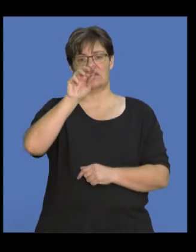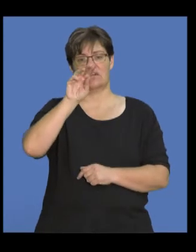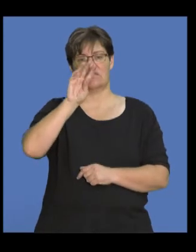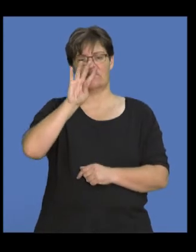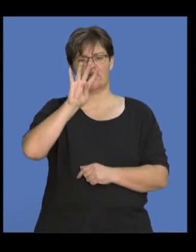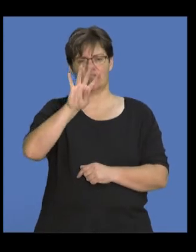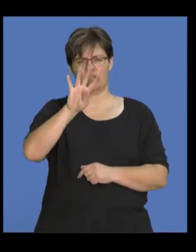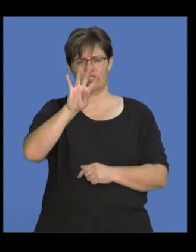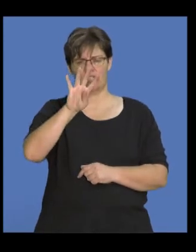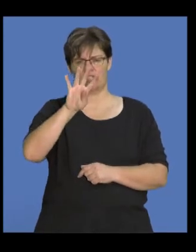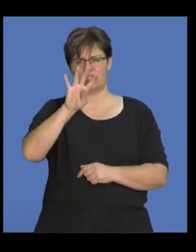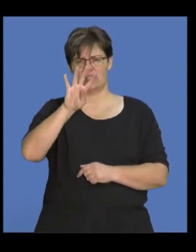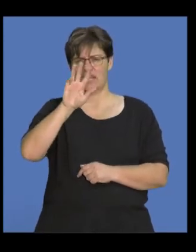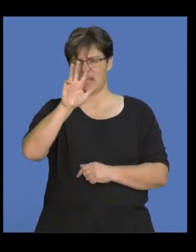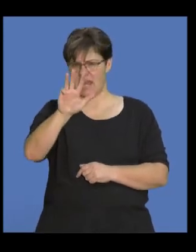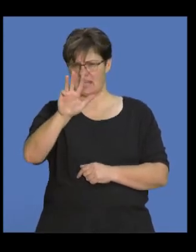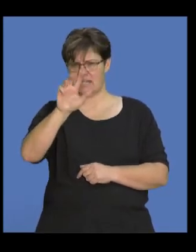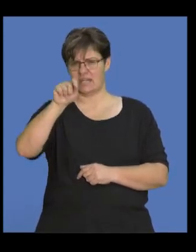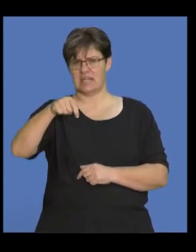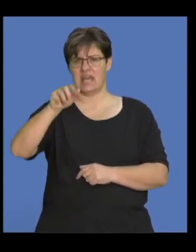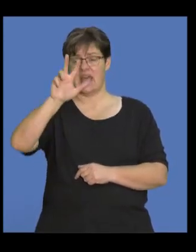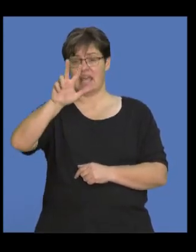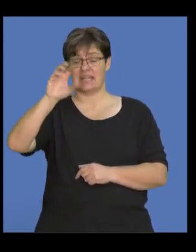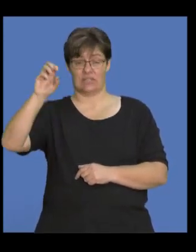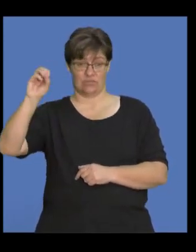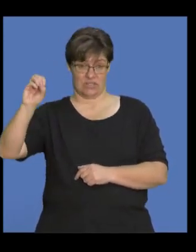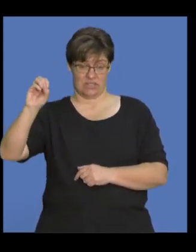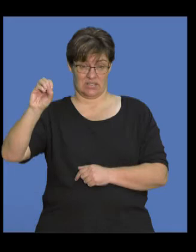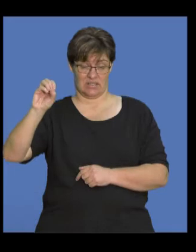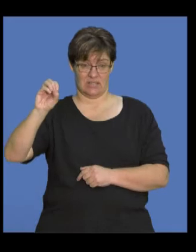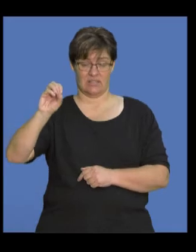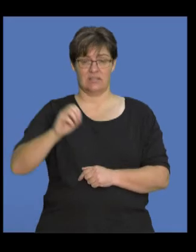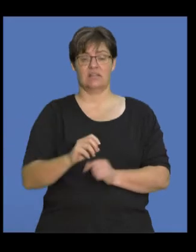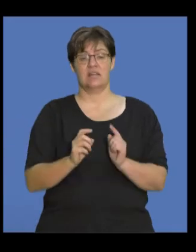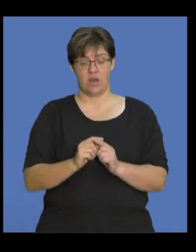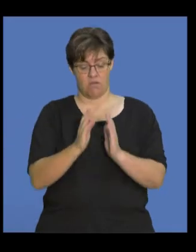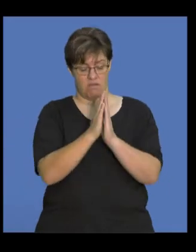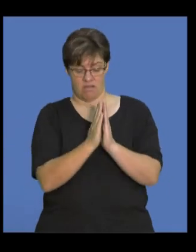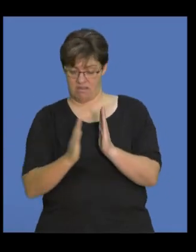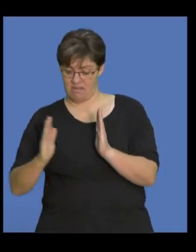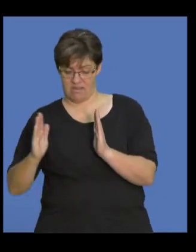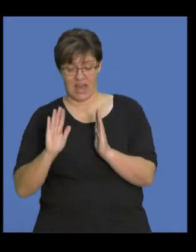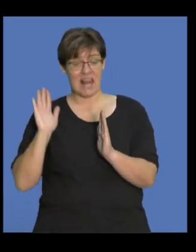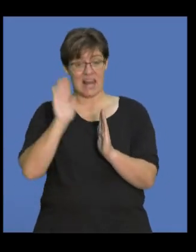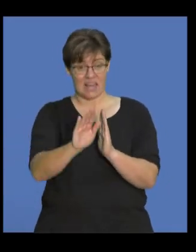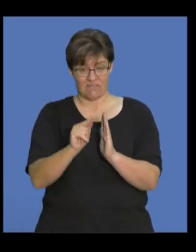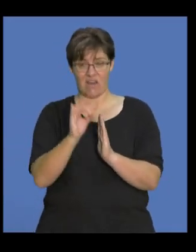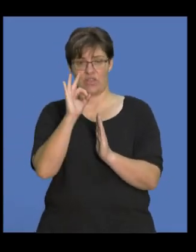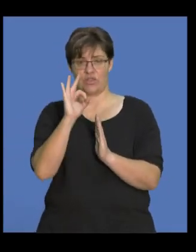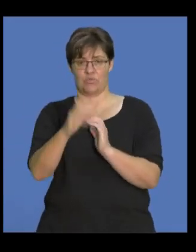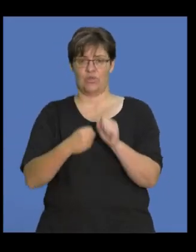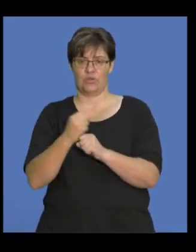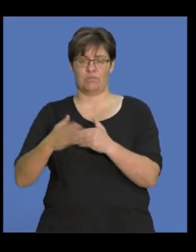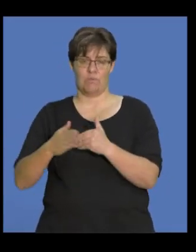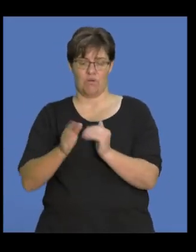648. I think 49 and 800. And this was left in the bank for the